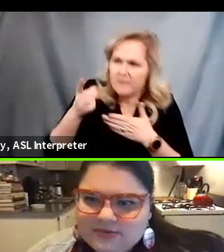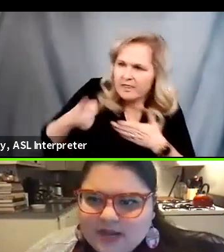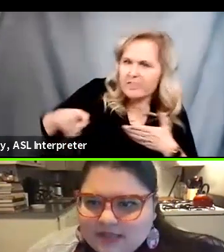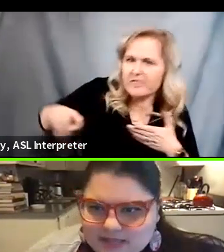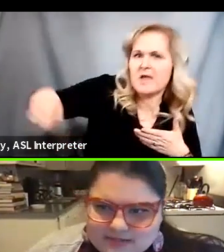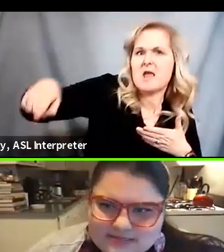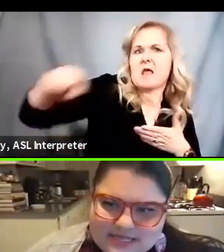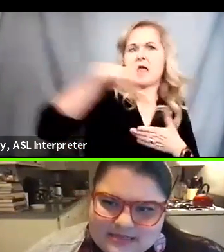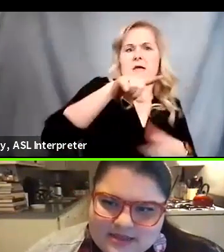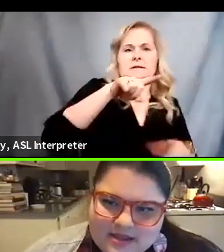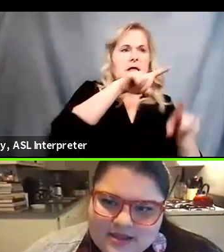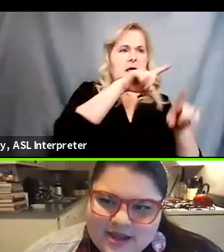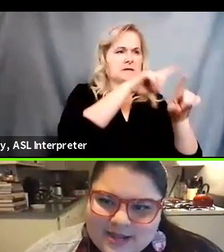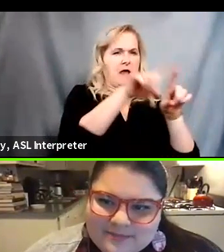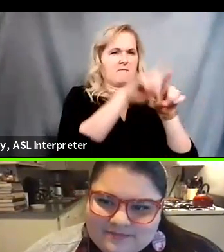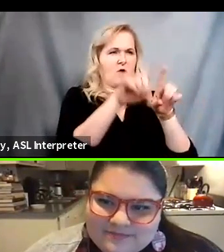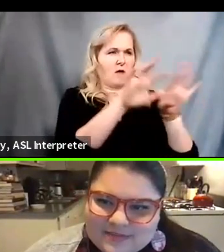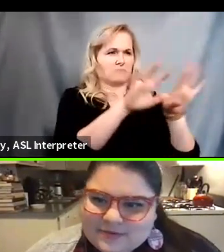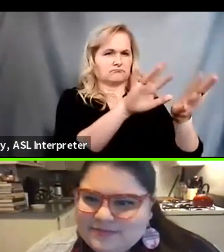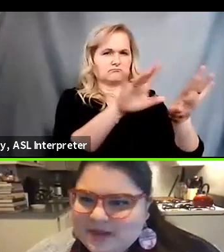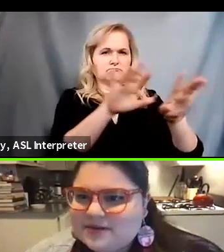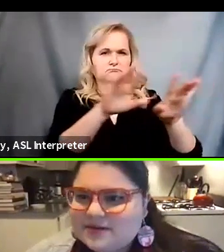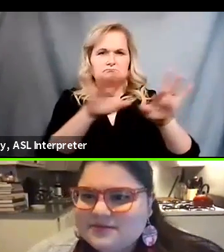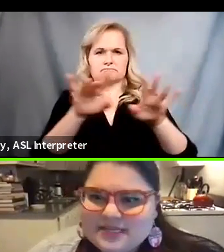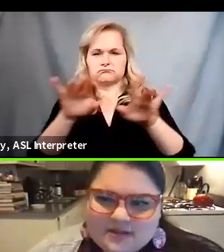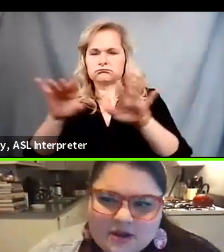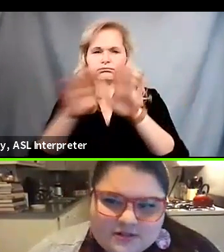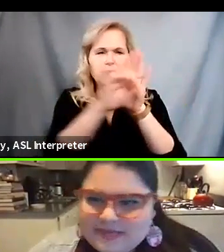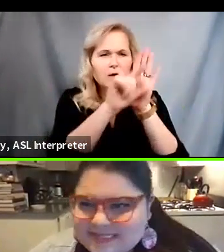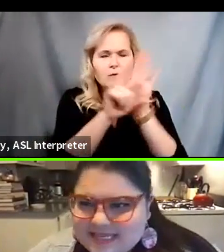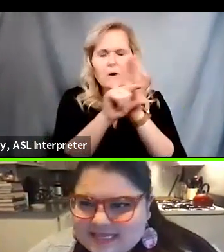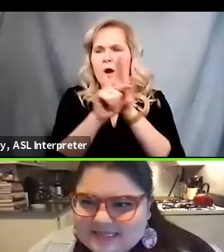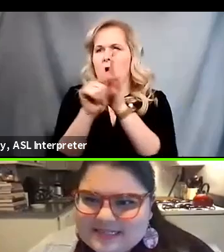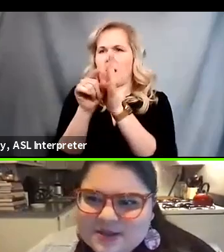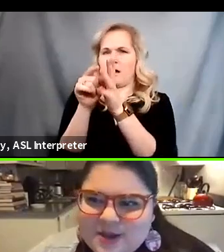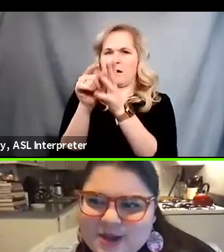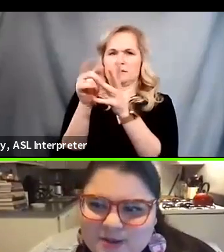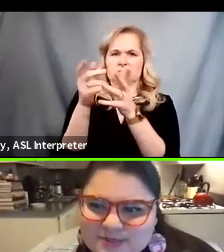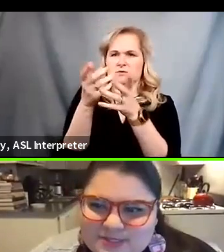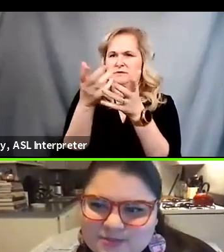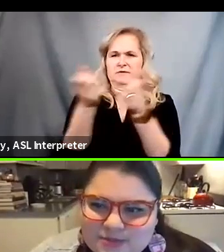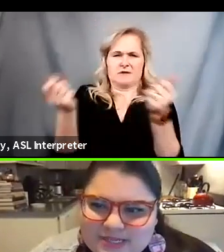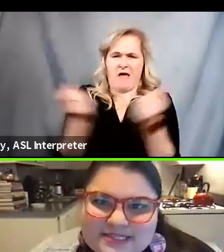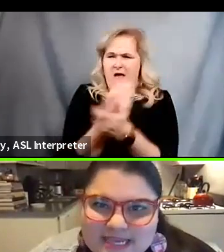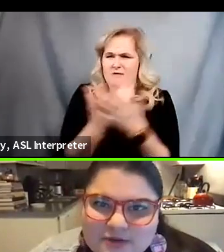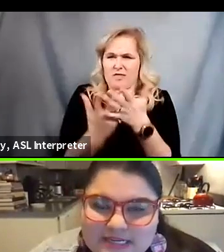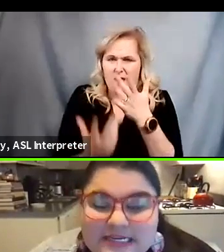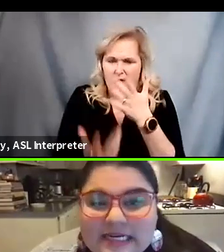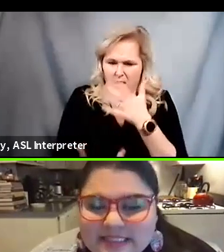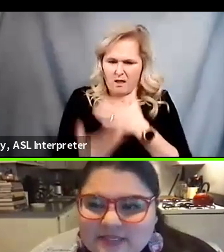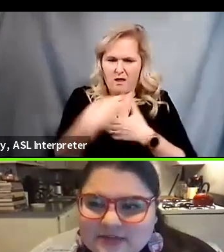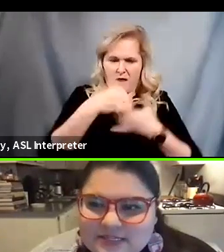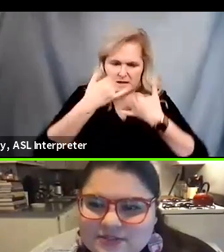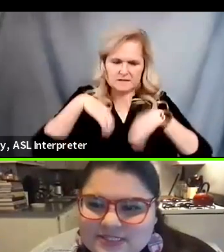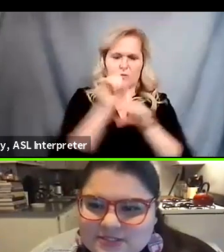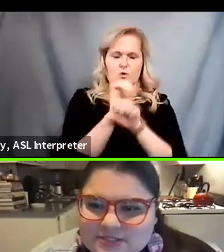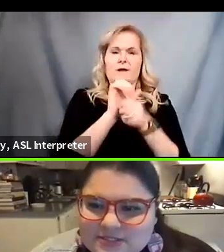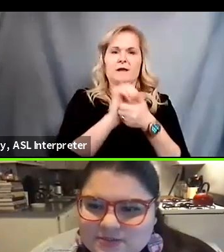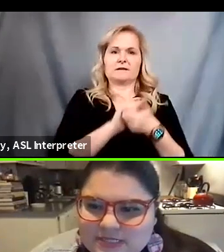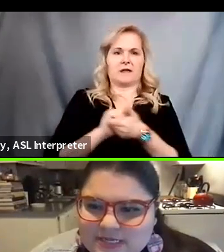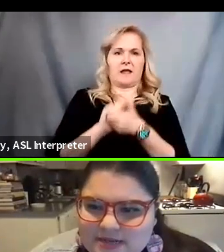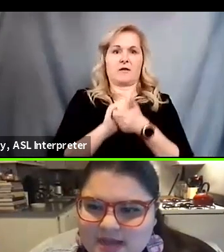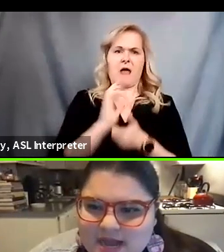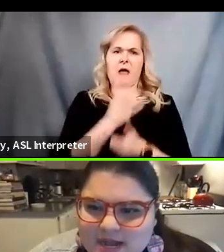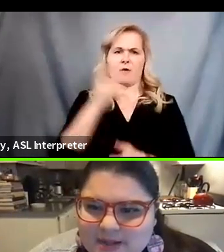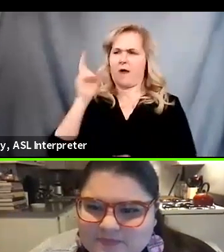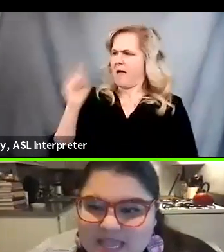different embodiments and different backgrounds and all of these things while still working together and not leaving our histories at the